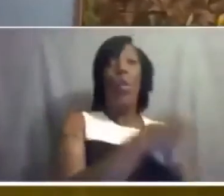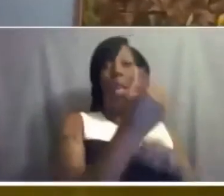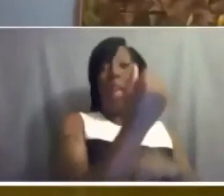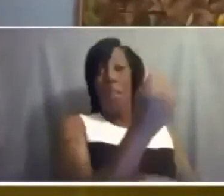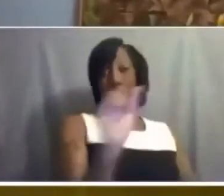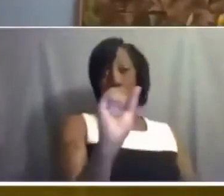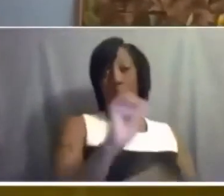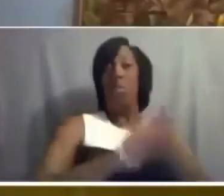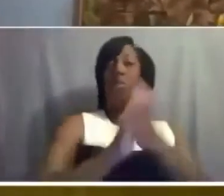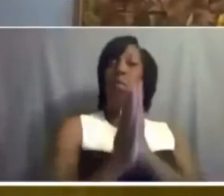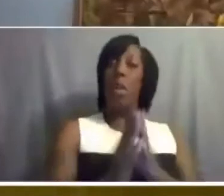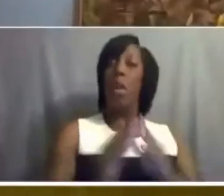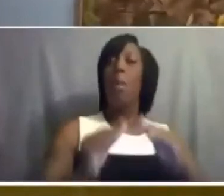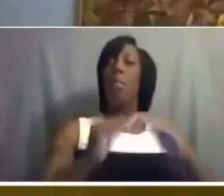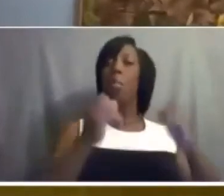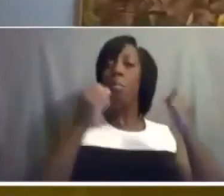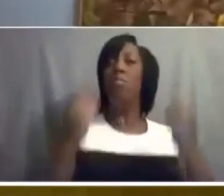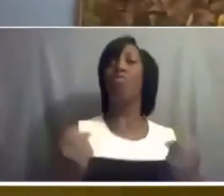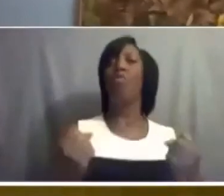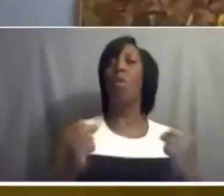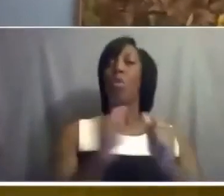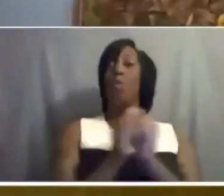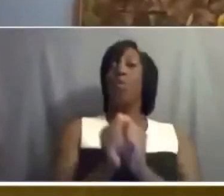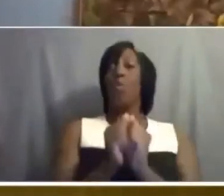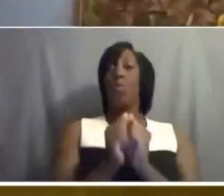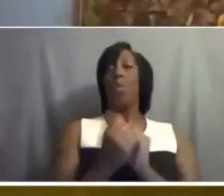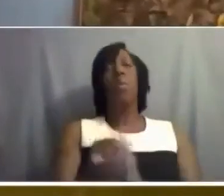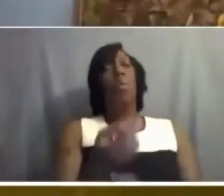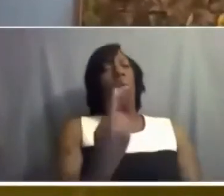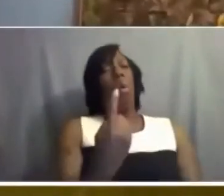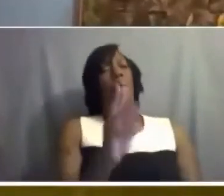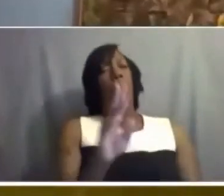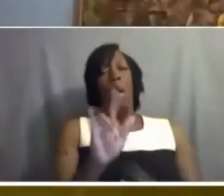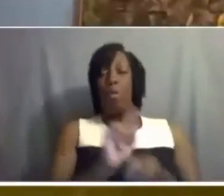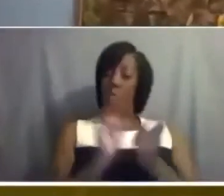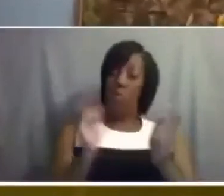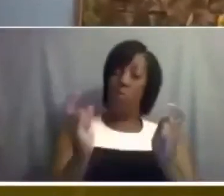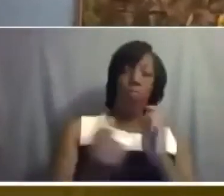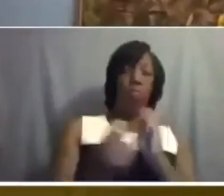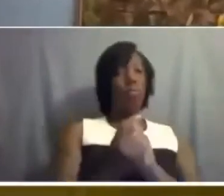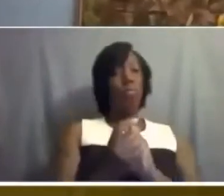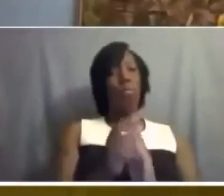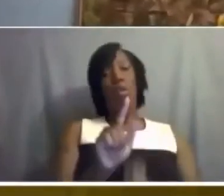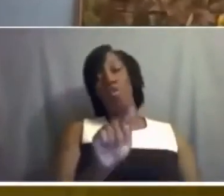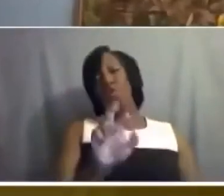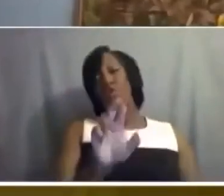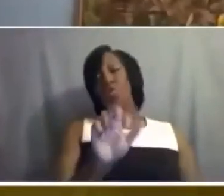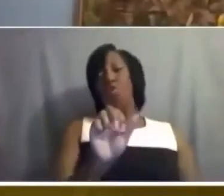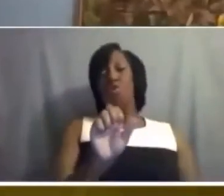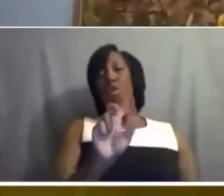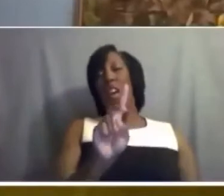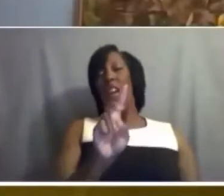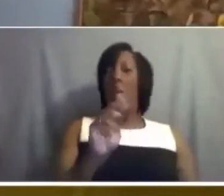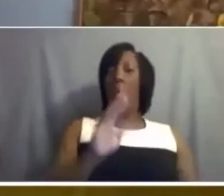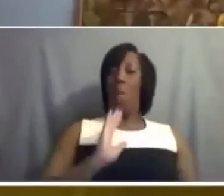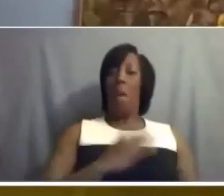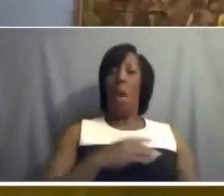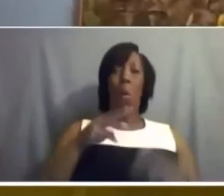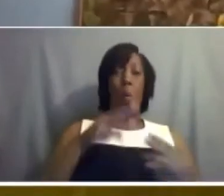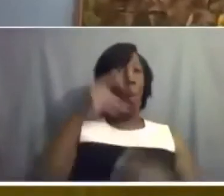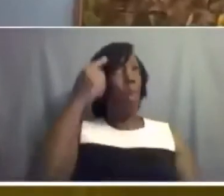to show that the only way to transform our war economy and to cut the power of